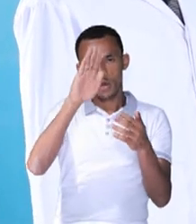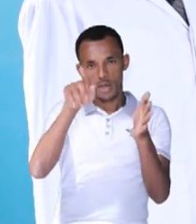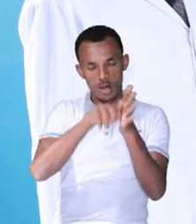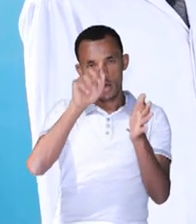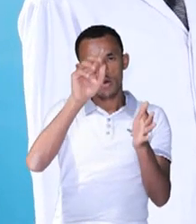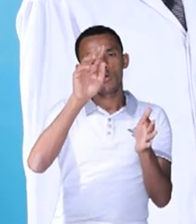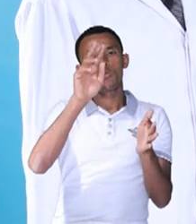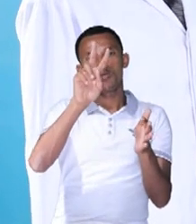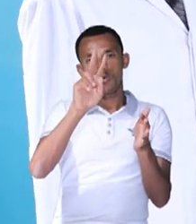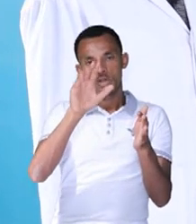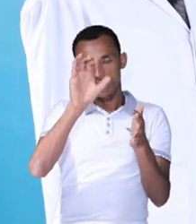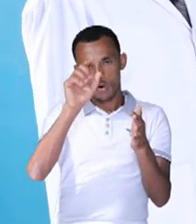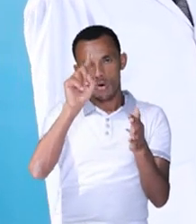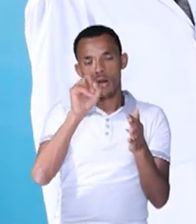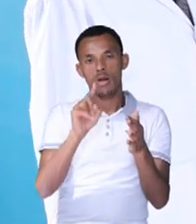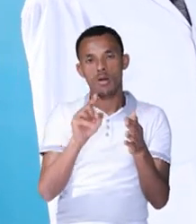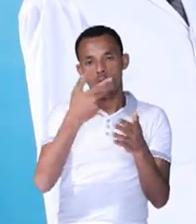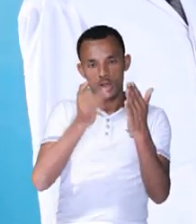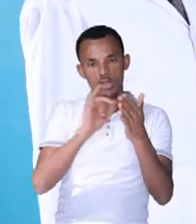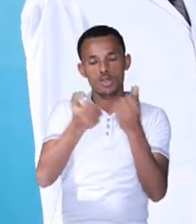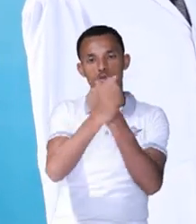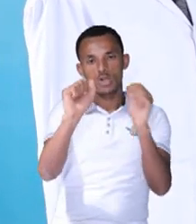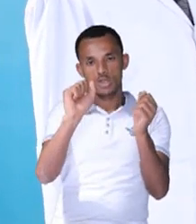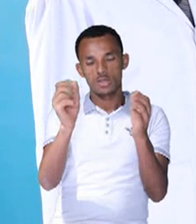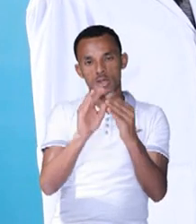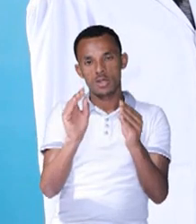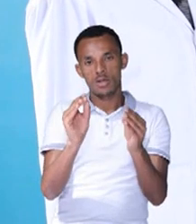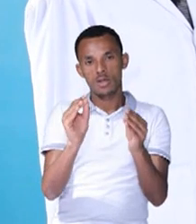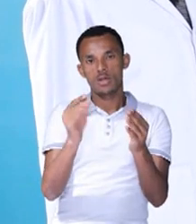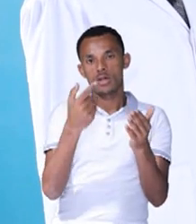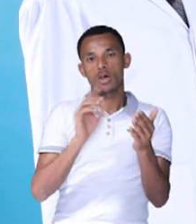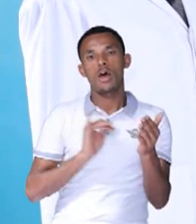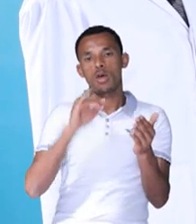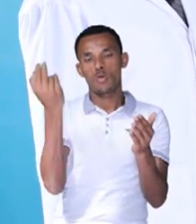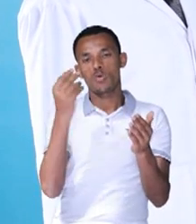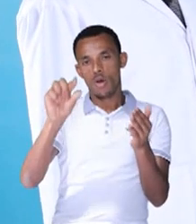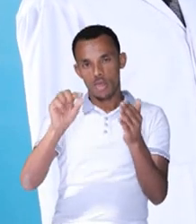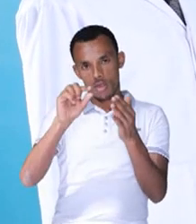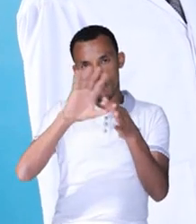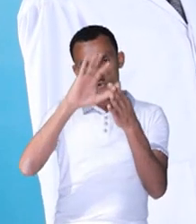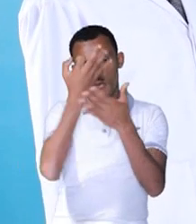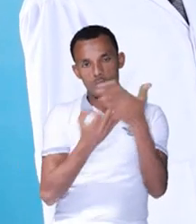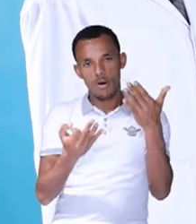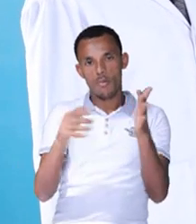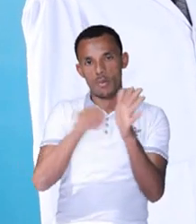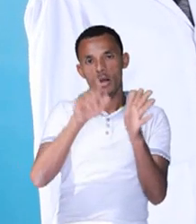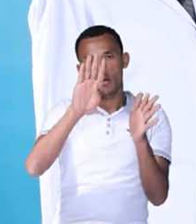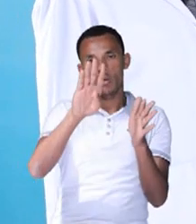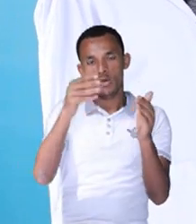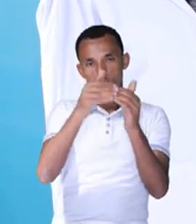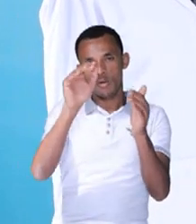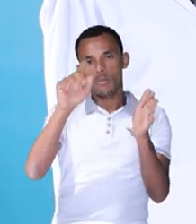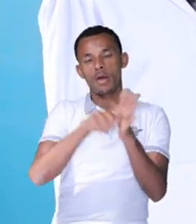negative 2, C to be equal to 1. What is the solution? Again, I will use quadratic formula. And you will have minus B, it is